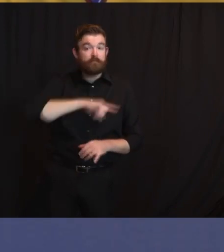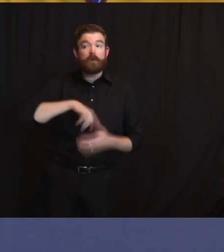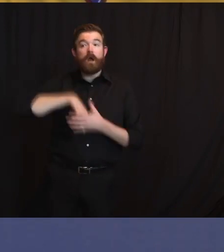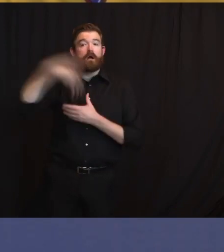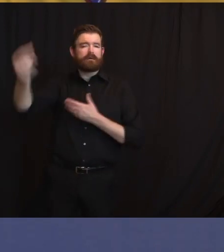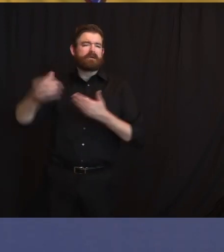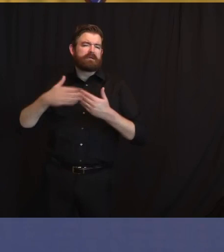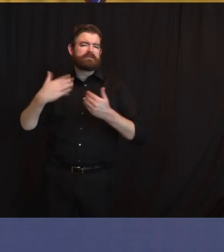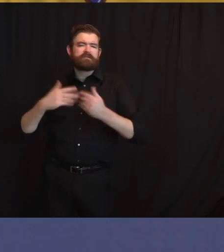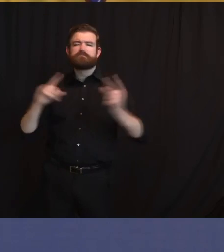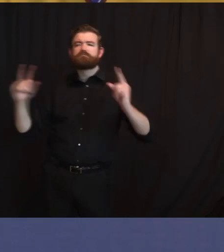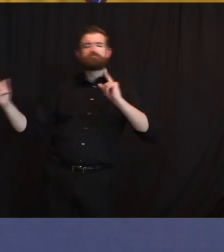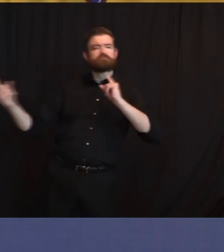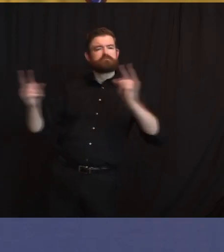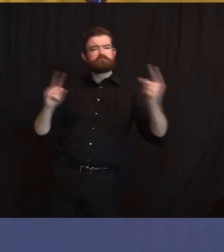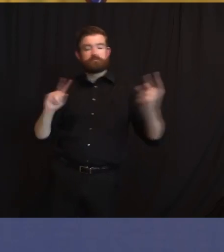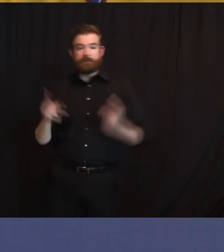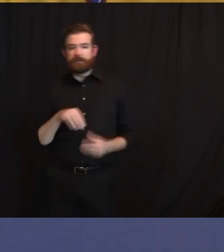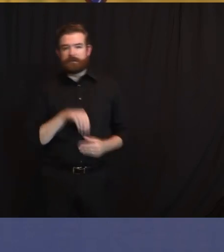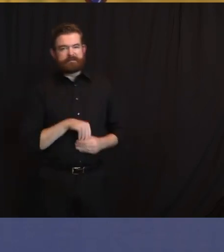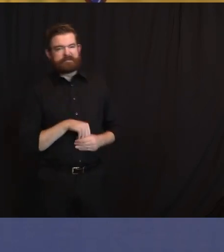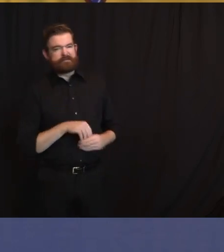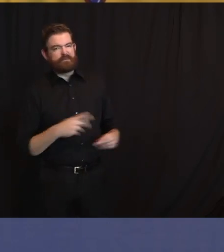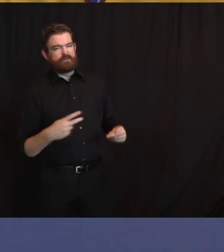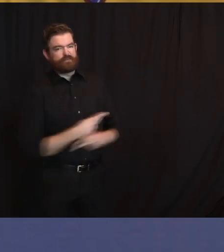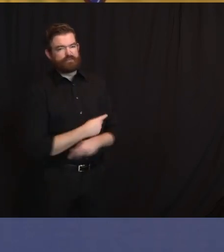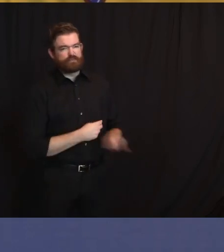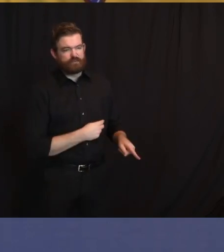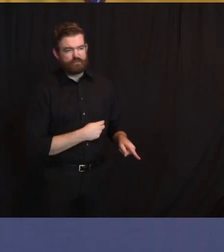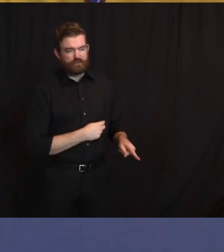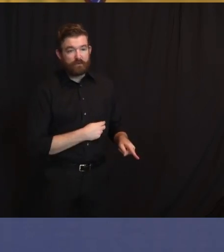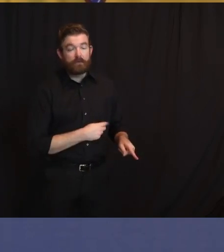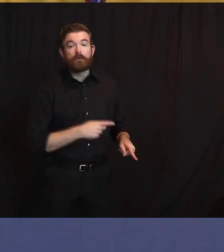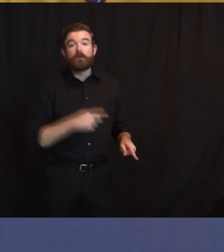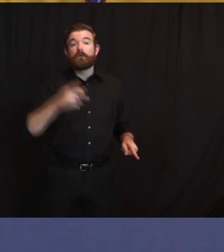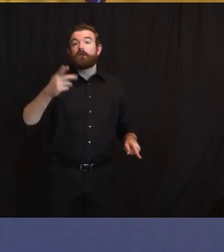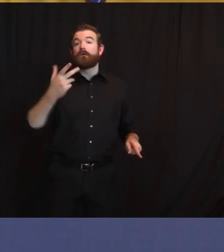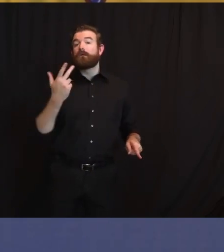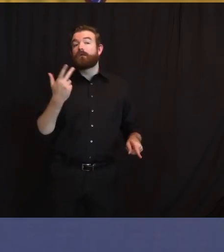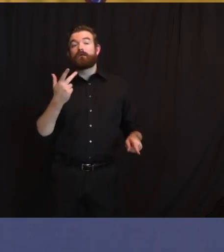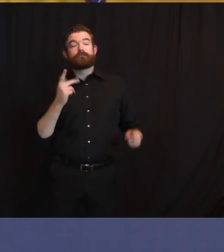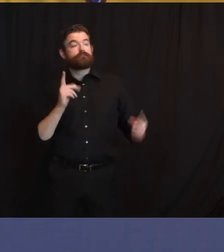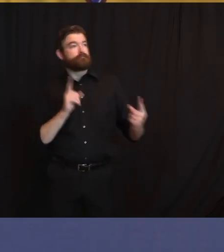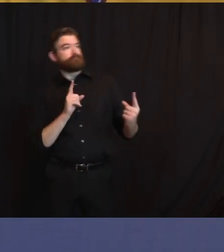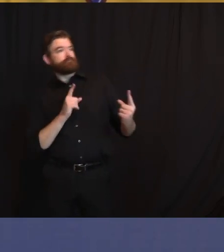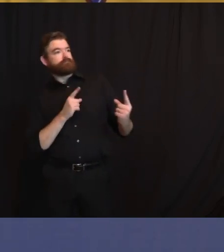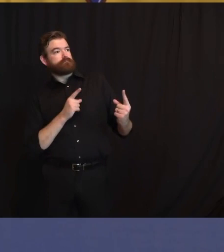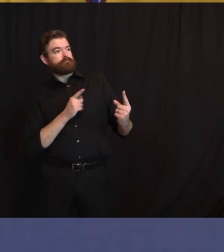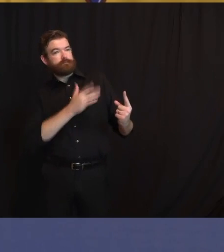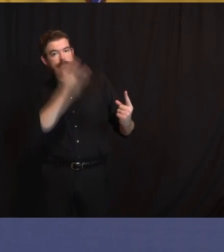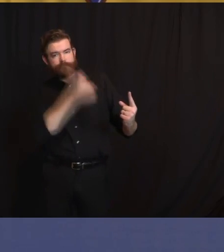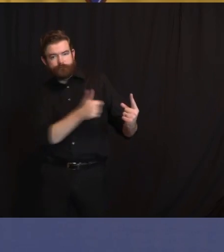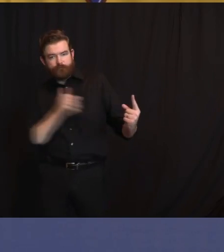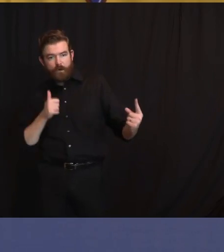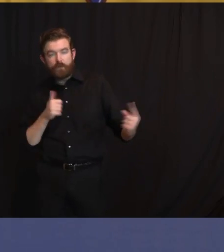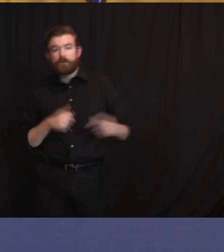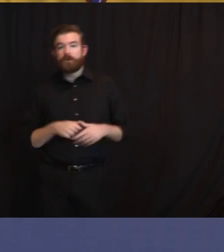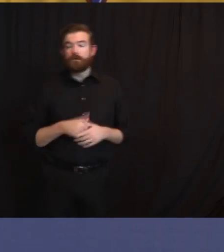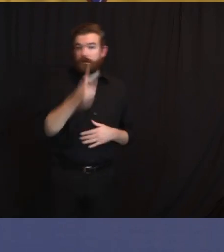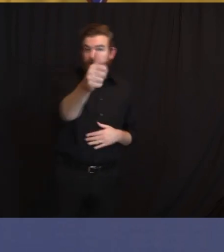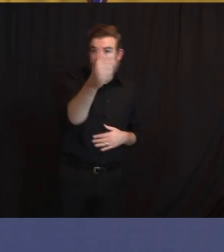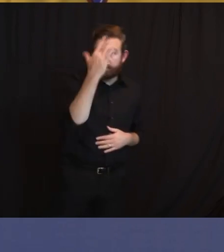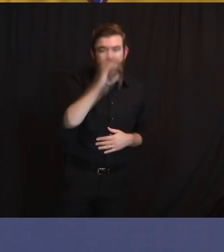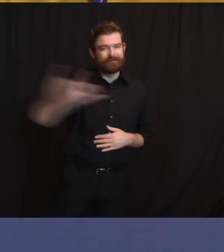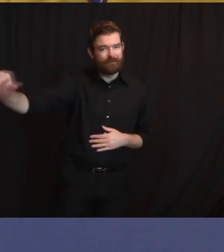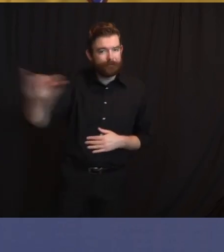else if you don't feel well matters. Getting yourself tested, particularly when you have capacity as we do, matters. Wearing